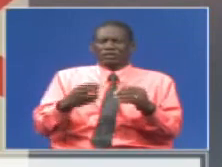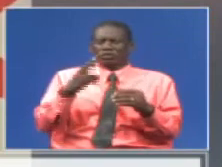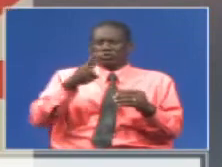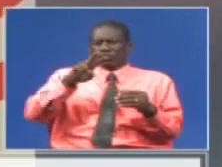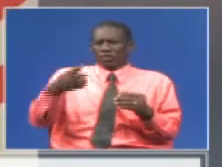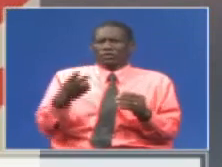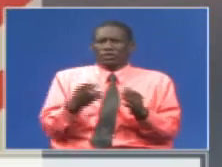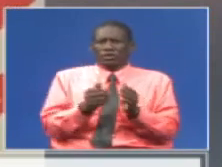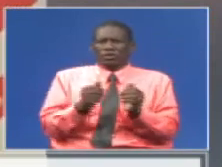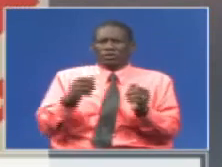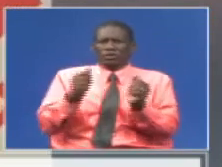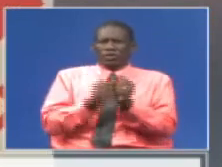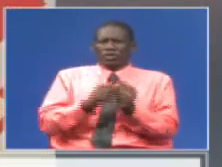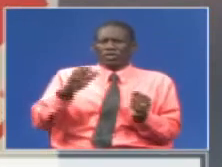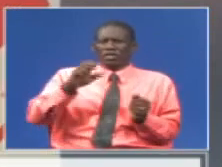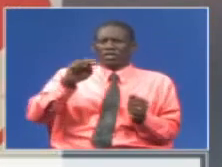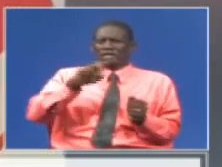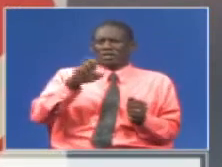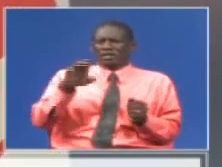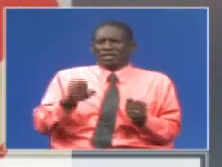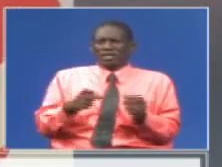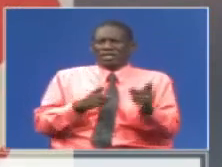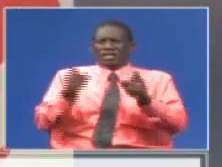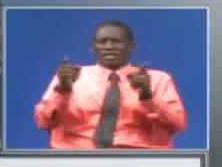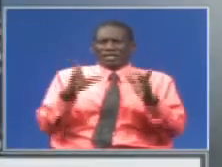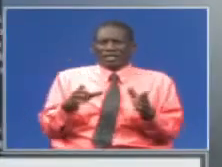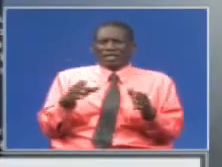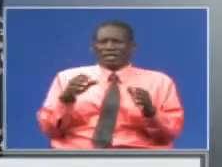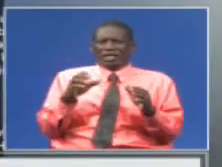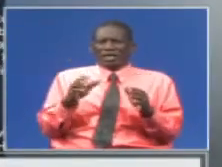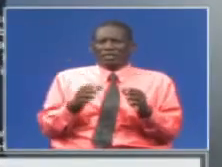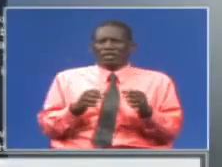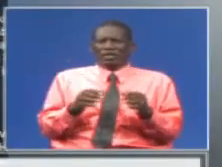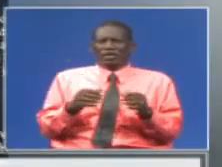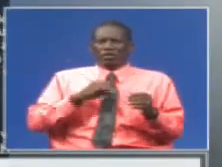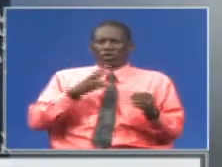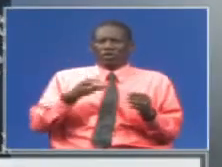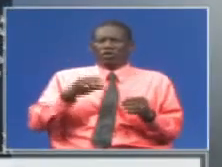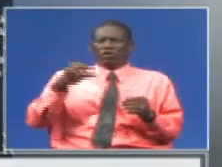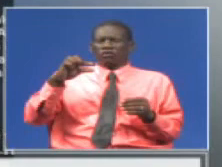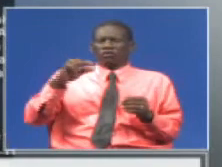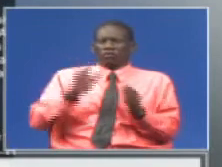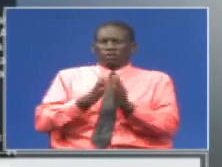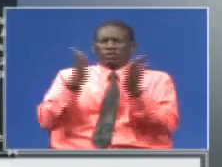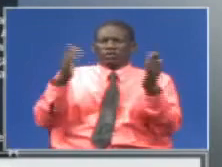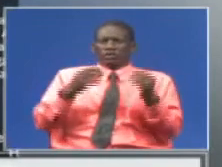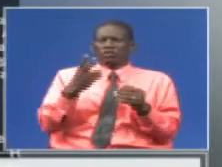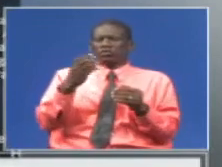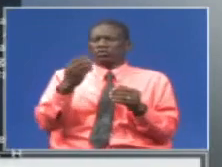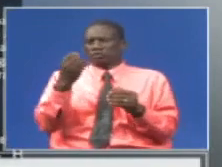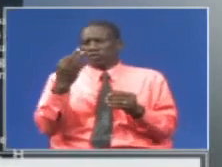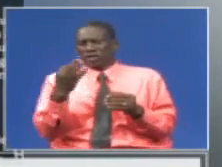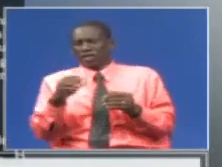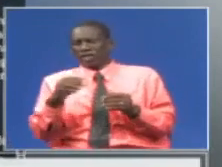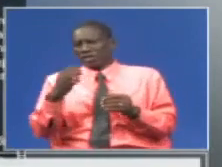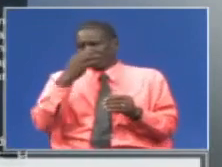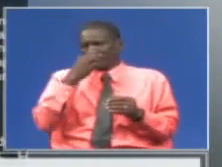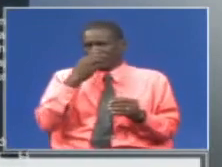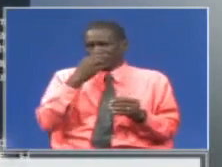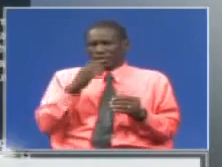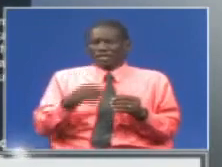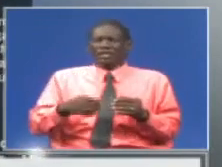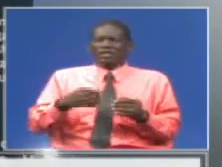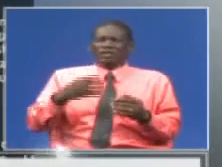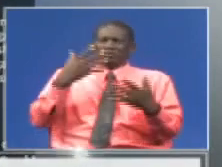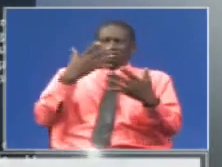Hassan Ngeze, the director and editor of Kangura magazine. In 2003, at the tribunal in Arusha, life sentences